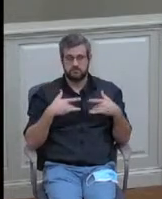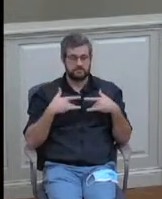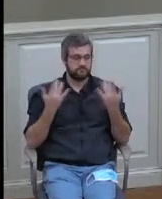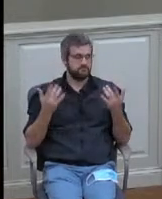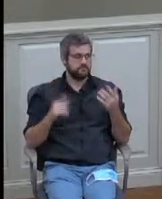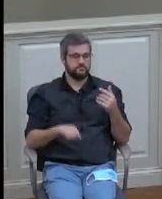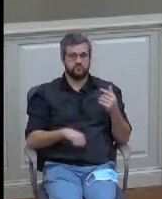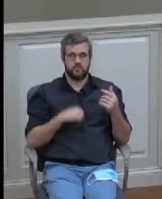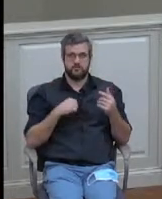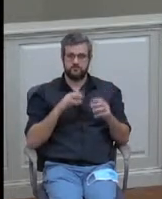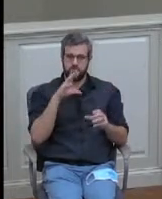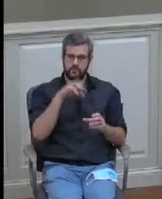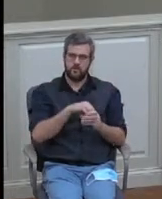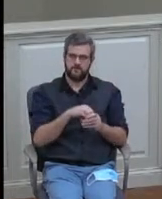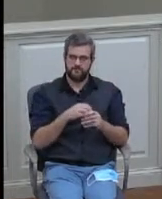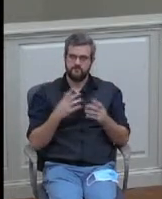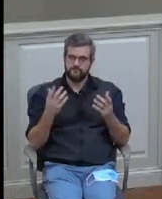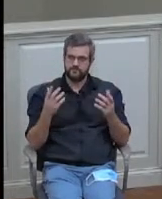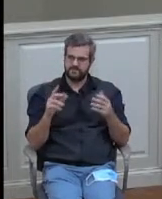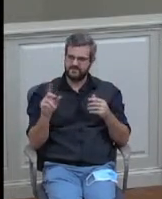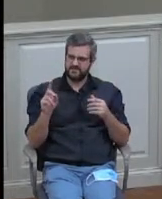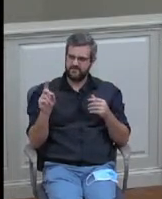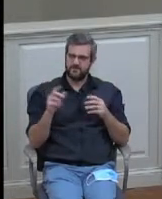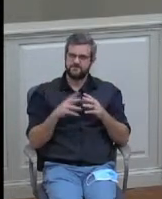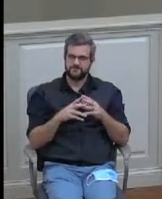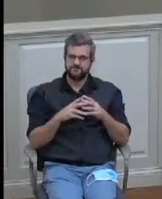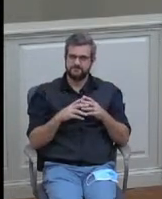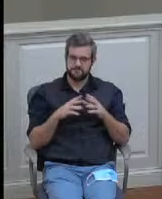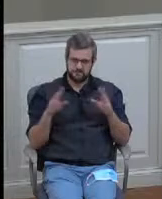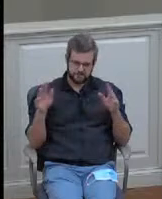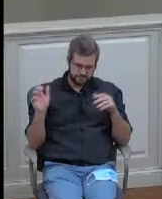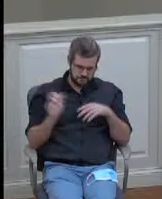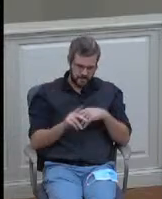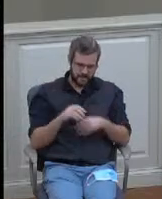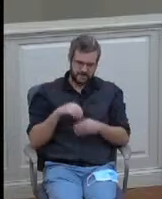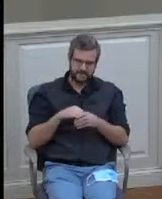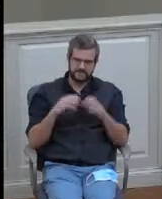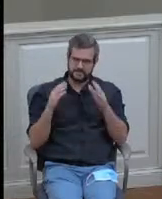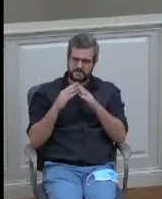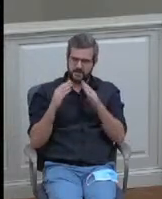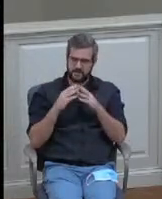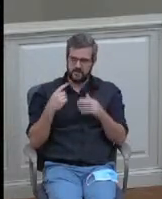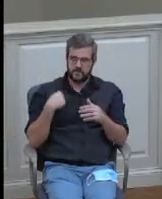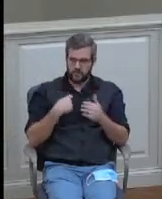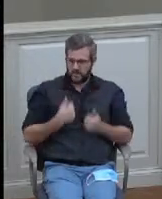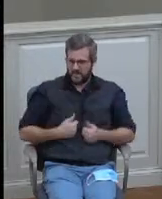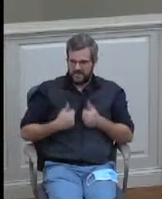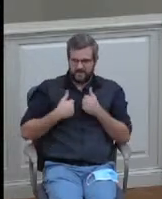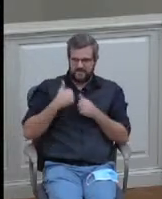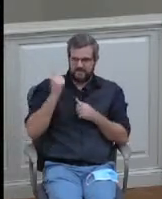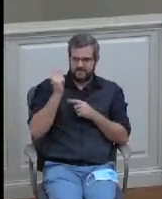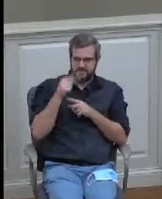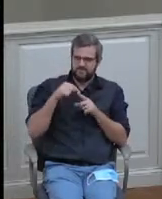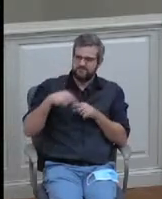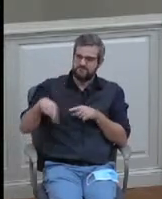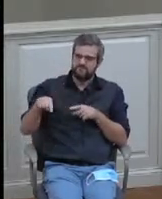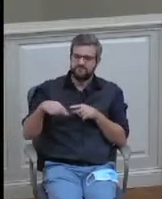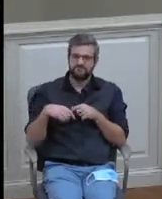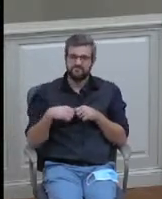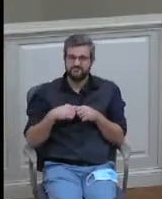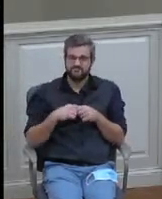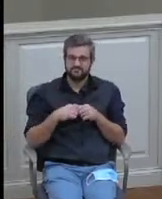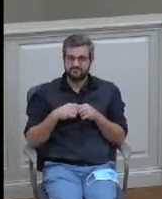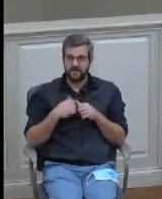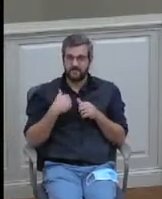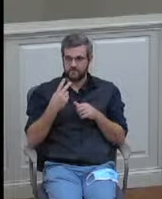and proud to be a part of Danville and being back here in town. We live just 10 minutes away, so